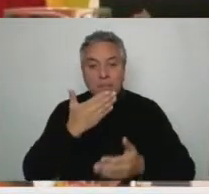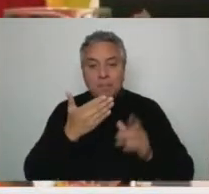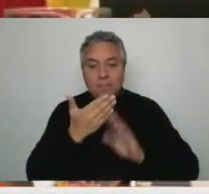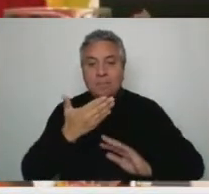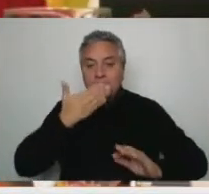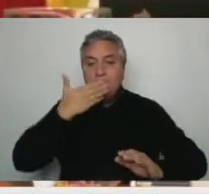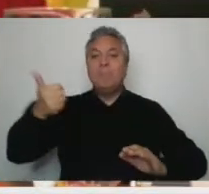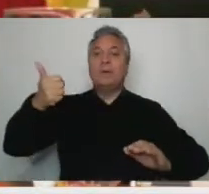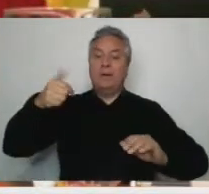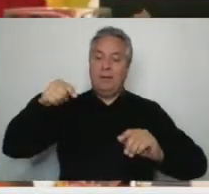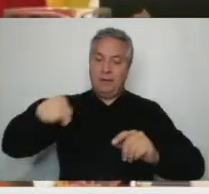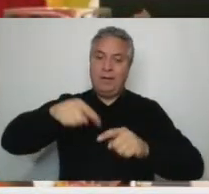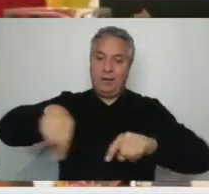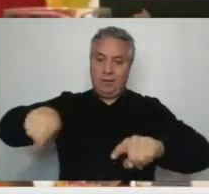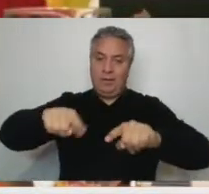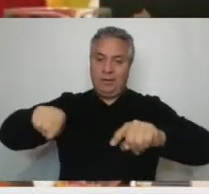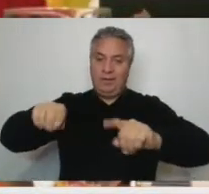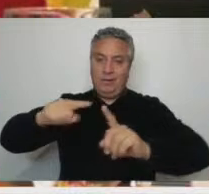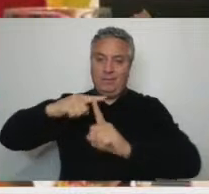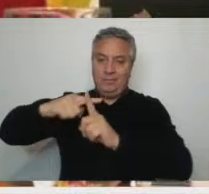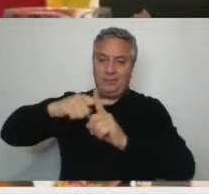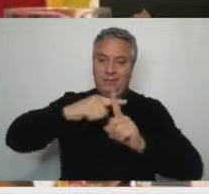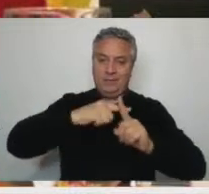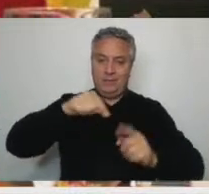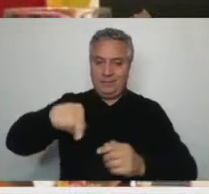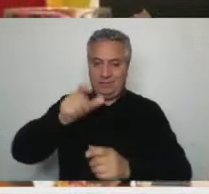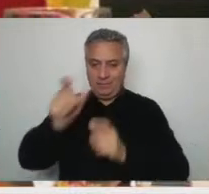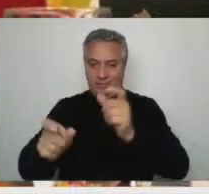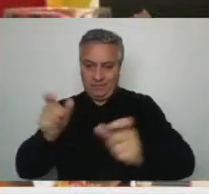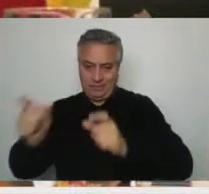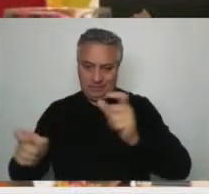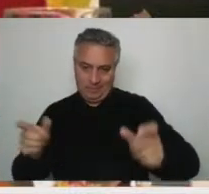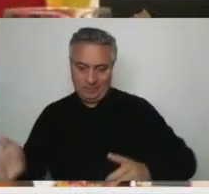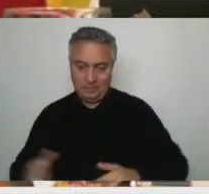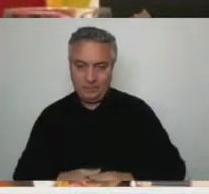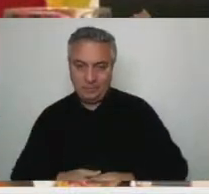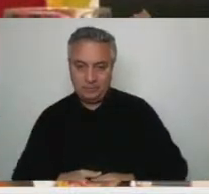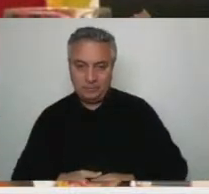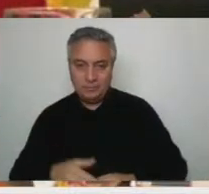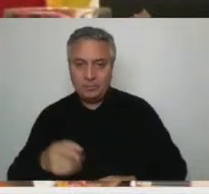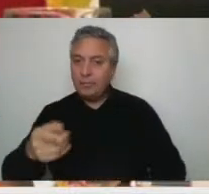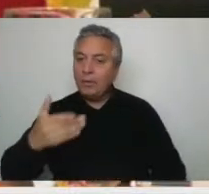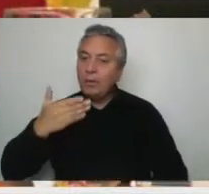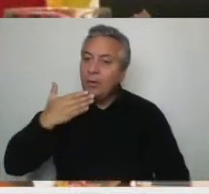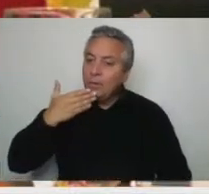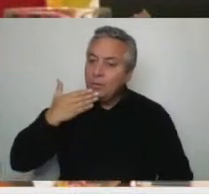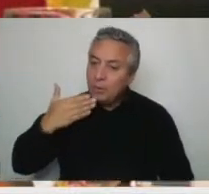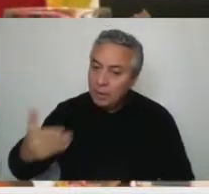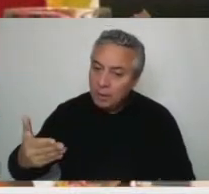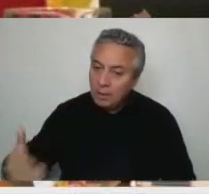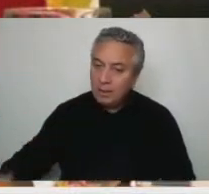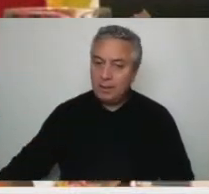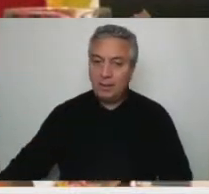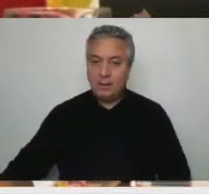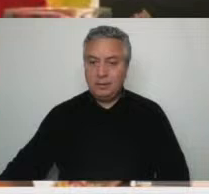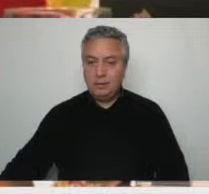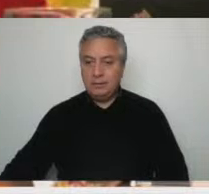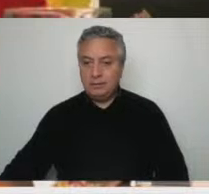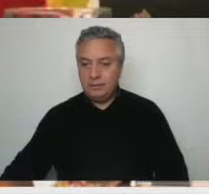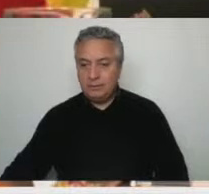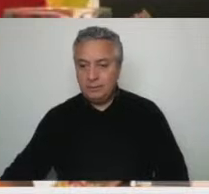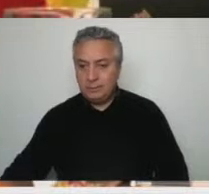Thank you very much, Professor Marmot. Muchísimas gracias por su... Thank you very much, Professor Marmot. Thank you very much for